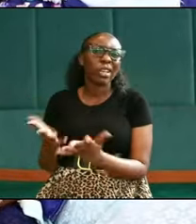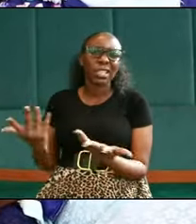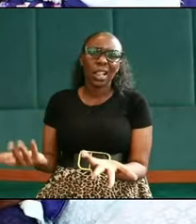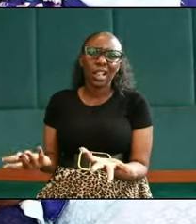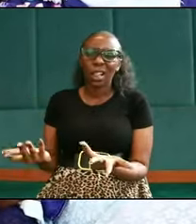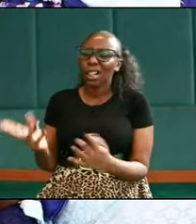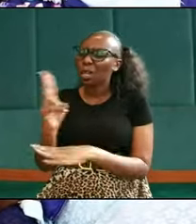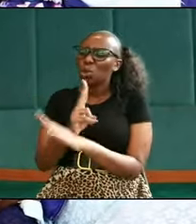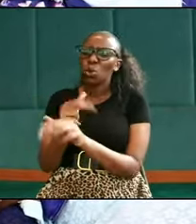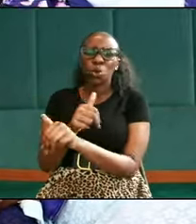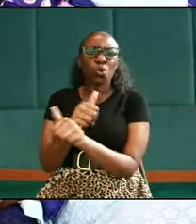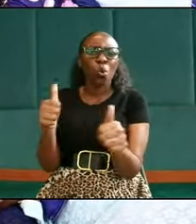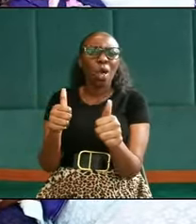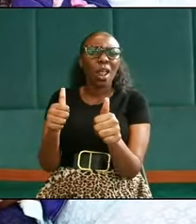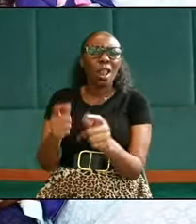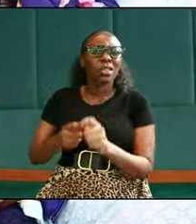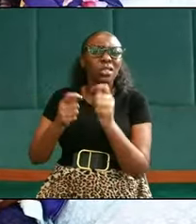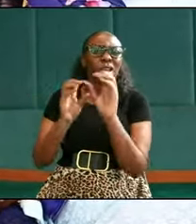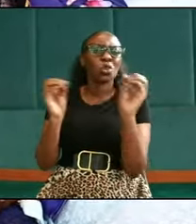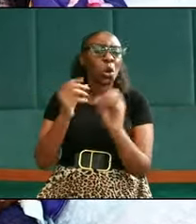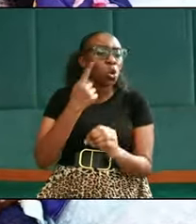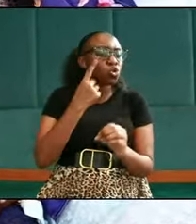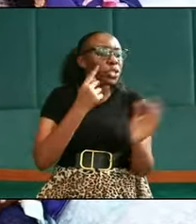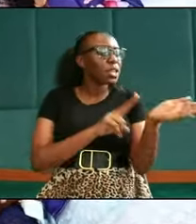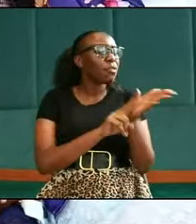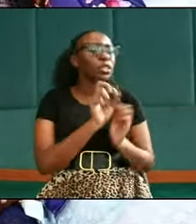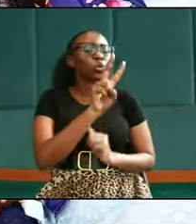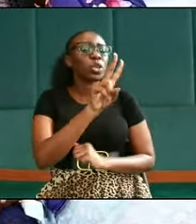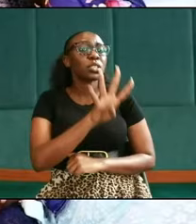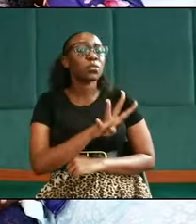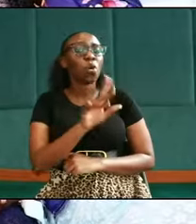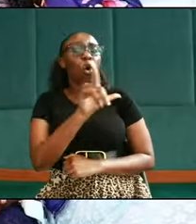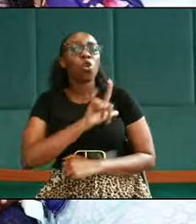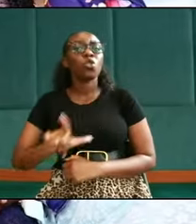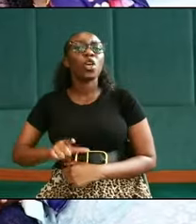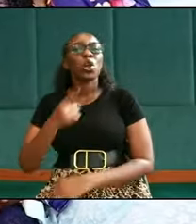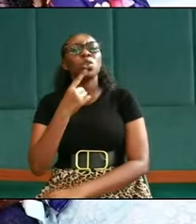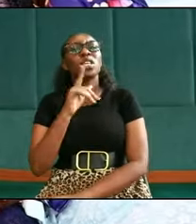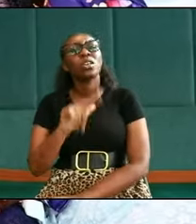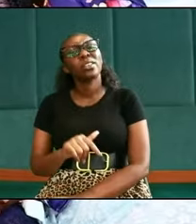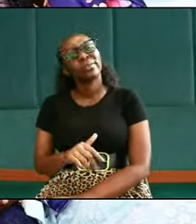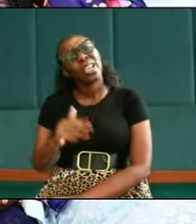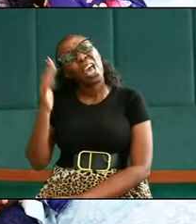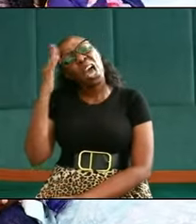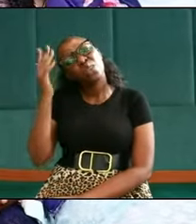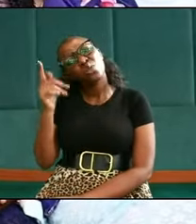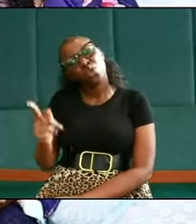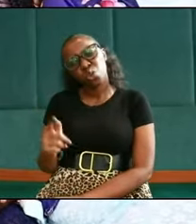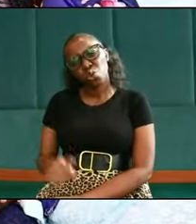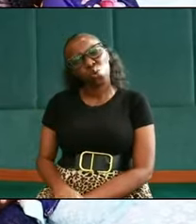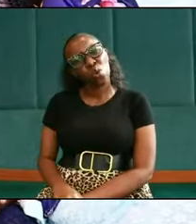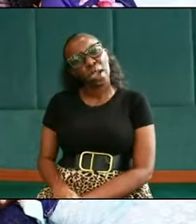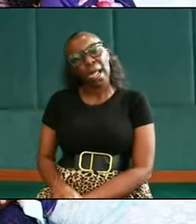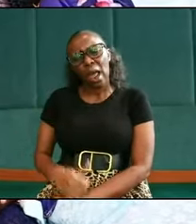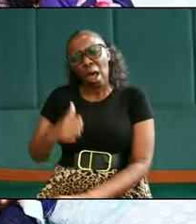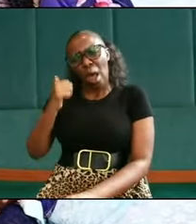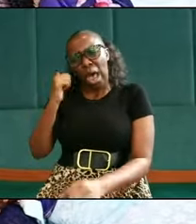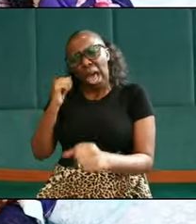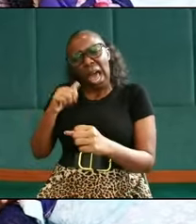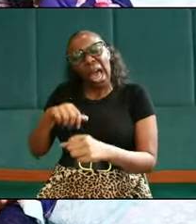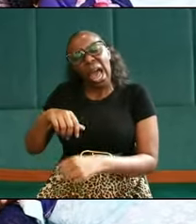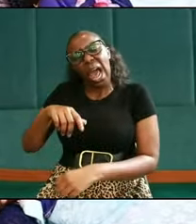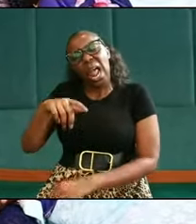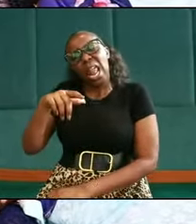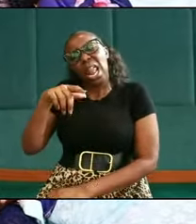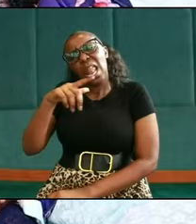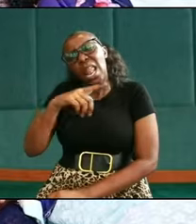look at what the Lord is telling him in verse 24. I knew you to be a hard man. A hard man is a